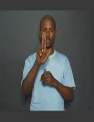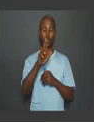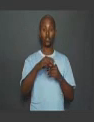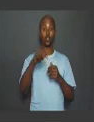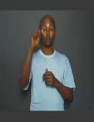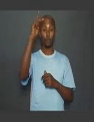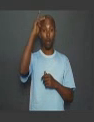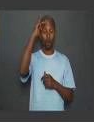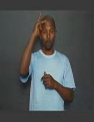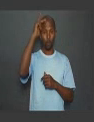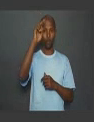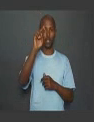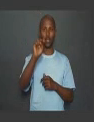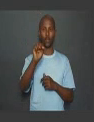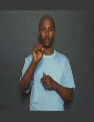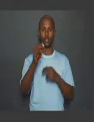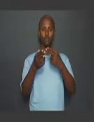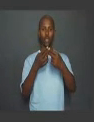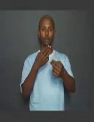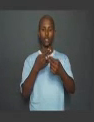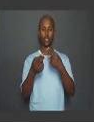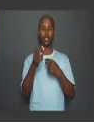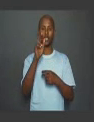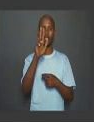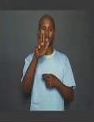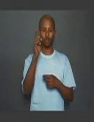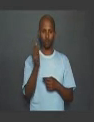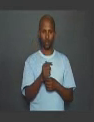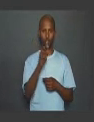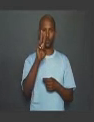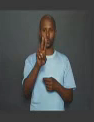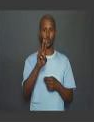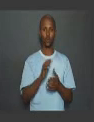the power of n times 3 over 2.